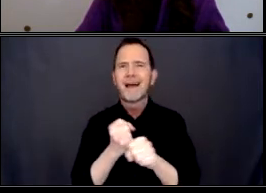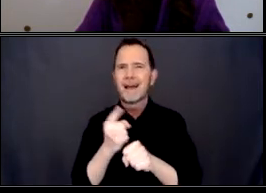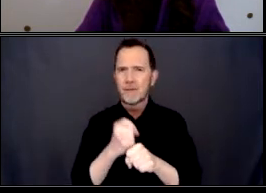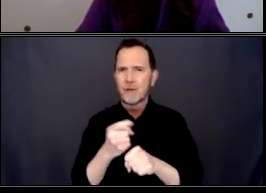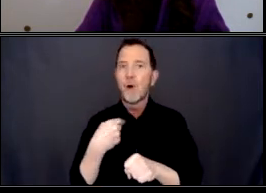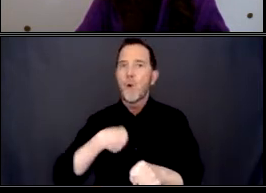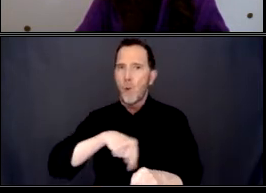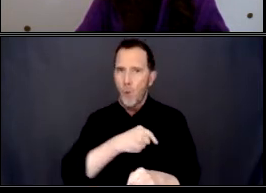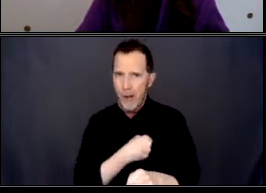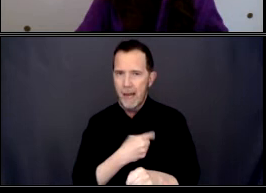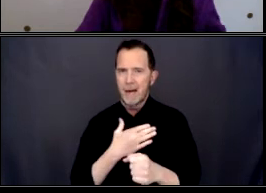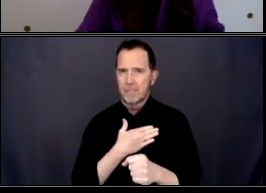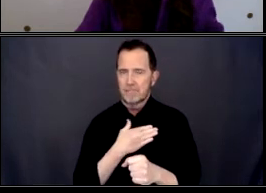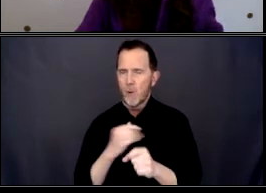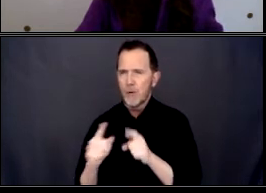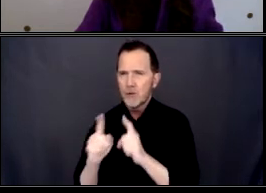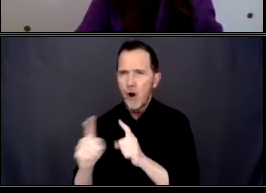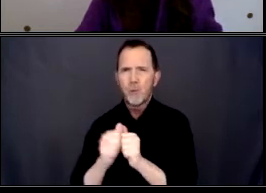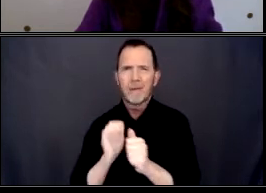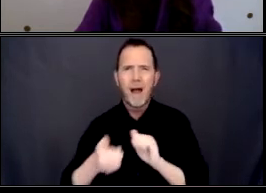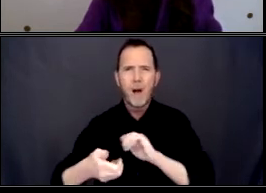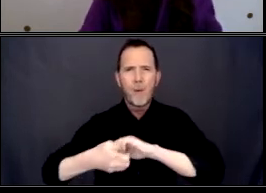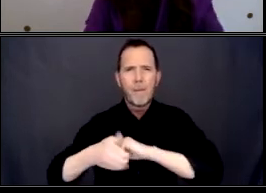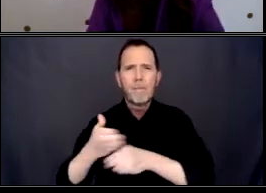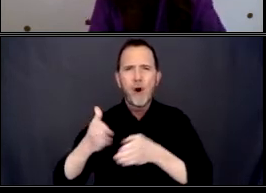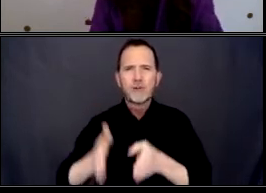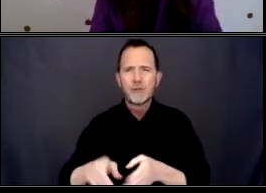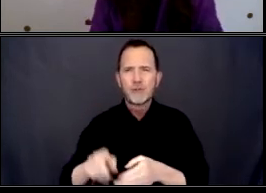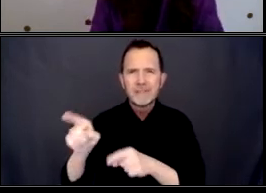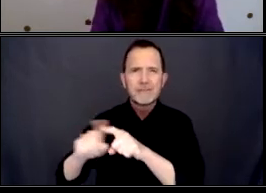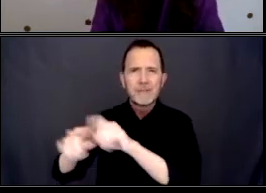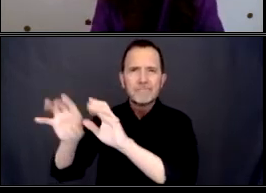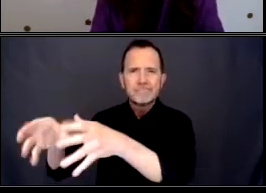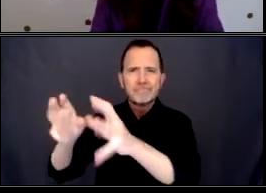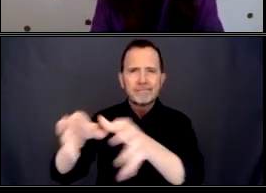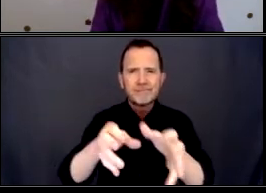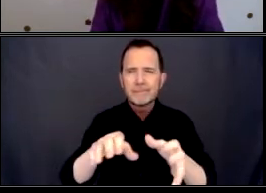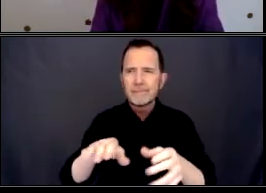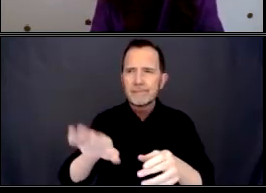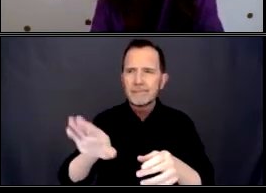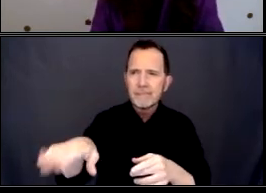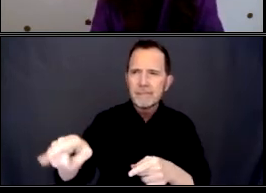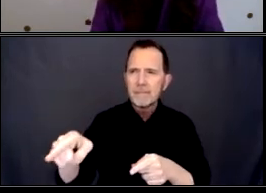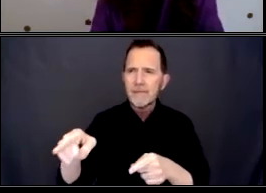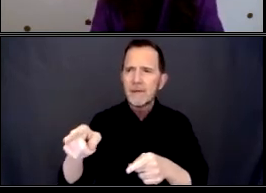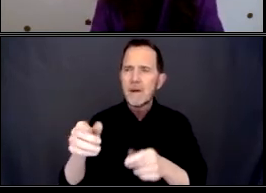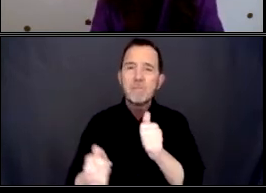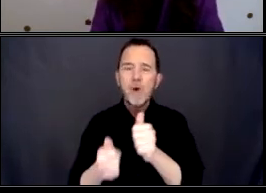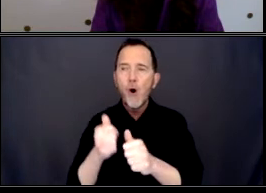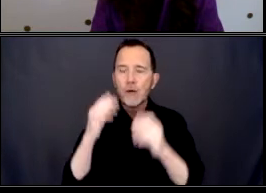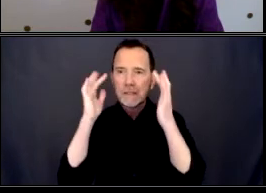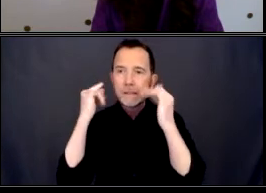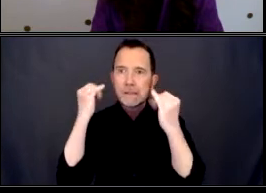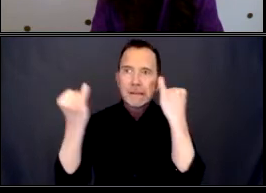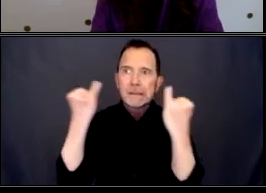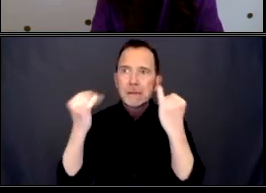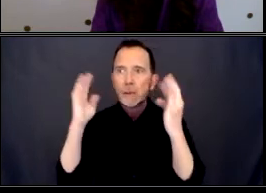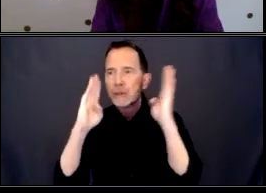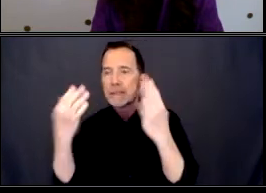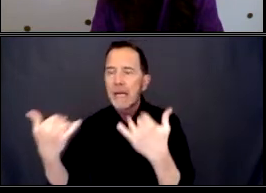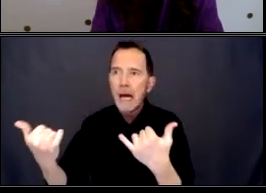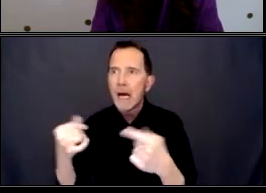our institutional clients and we ask them, what's important to you now? Is it retirement risks? Is it total well-being? Is it